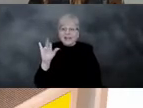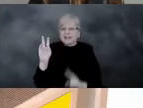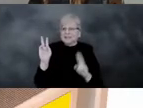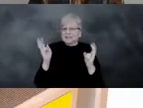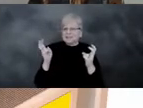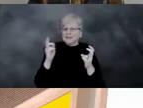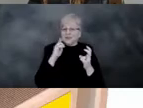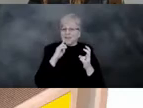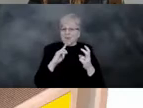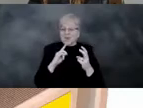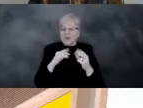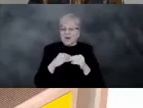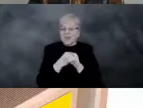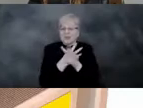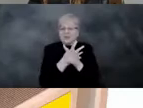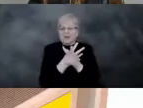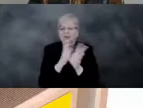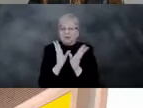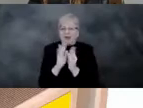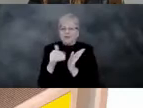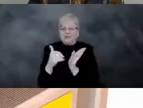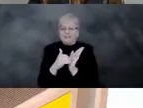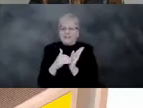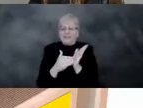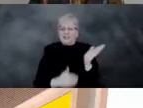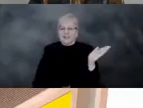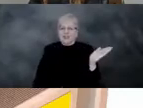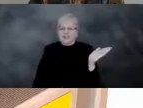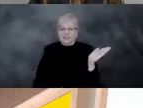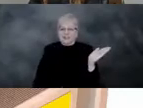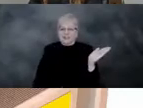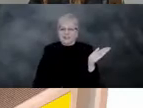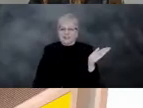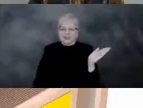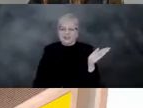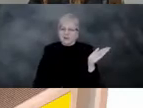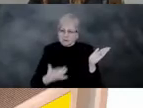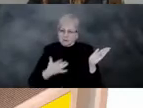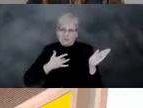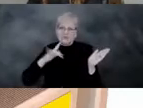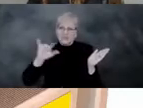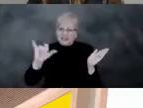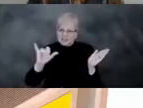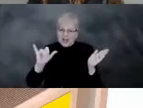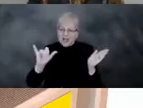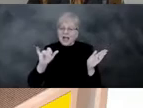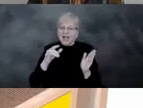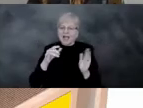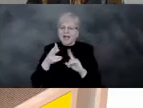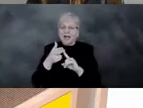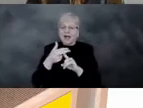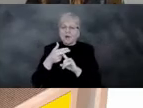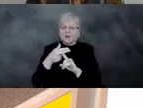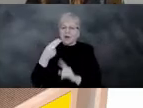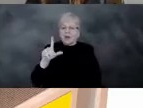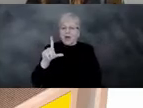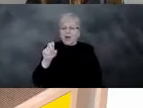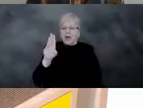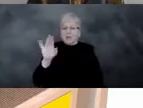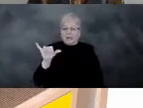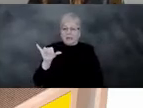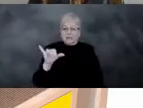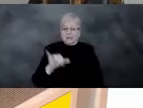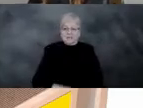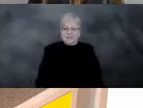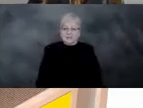conference center replicates that of a lobby of a hotel. So on this screen,